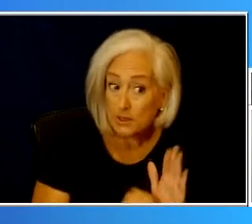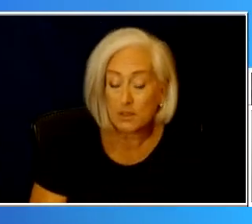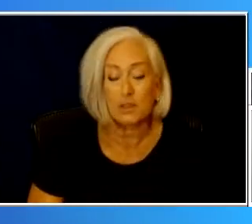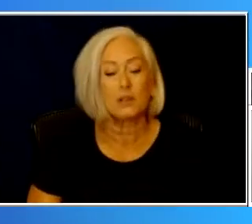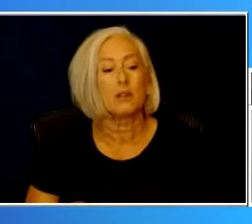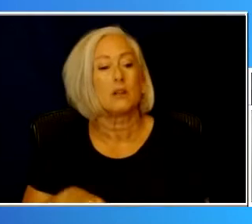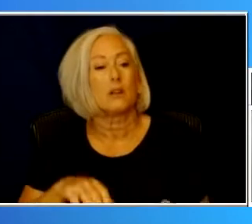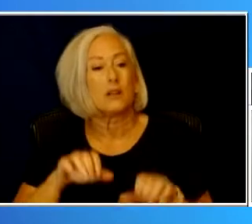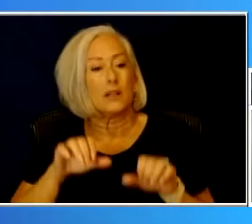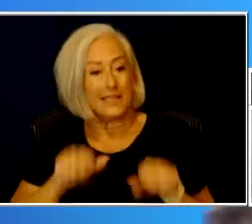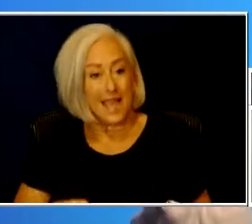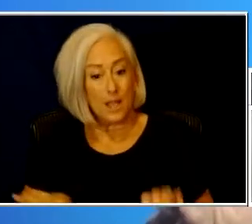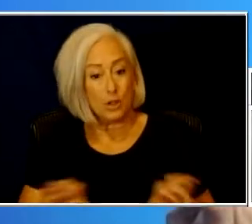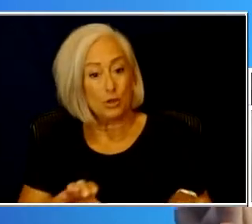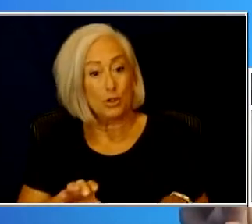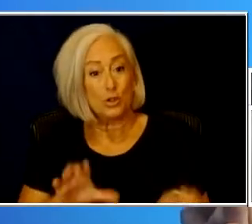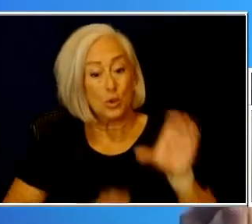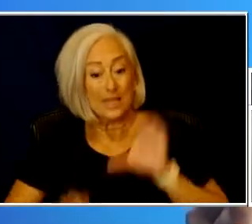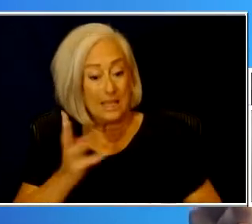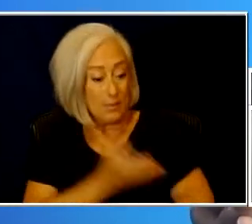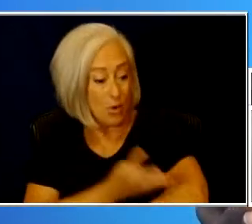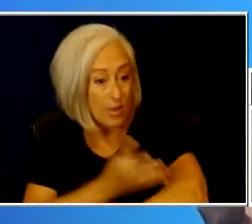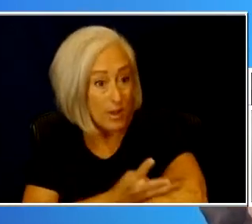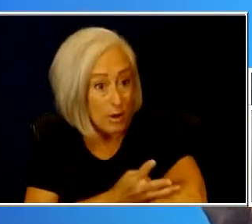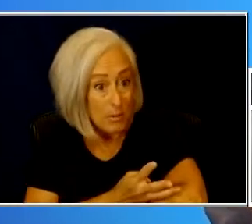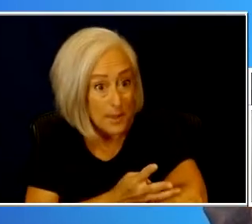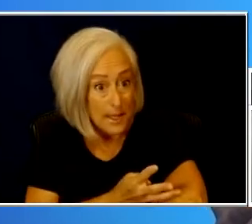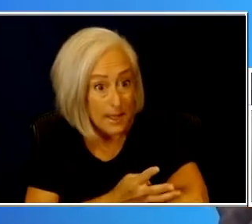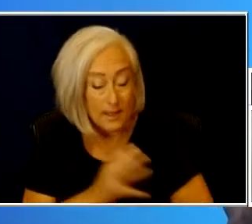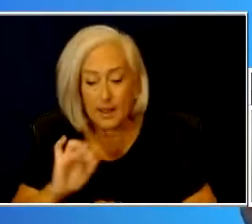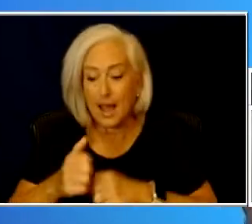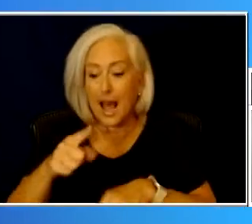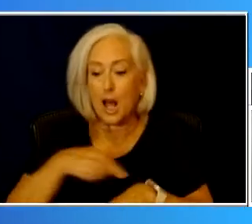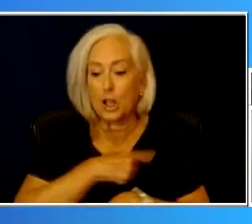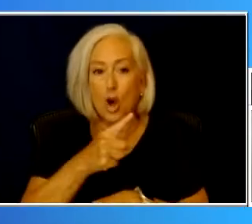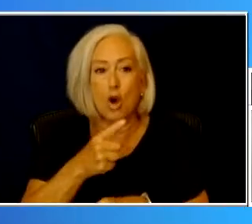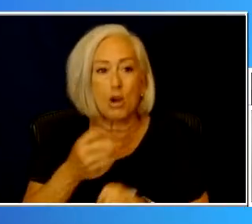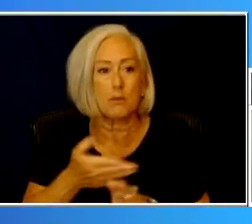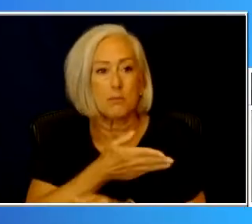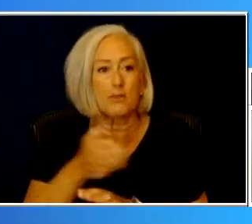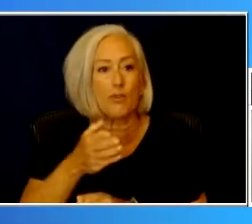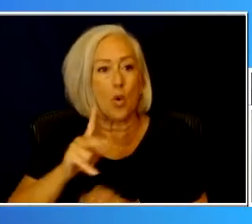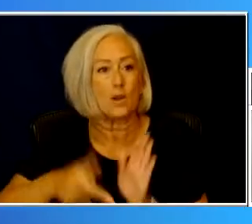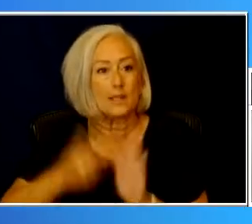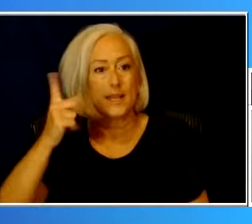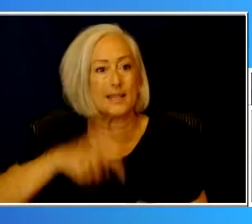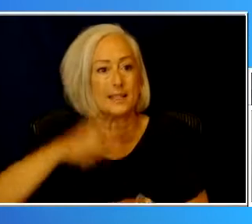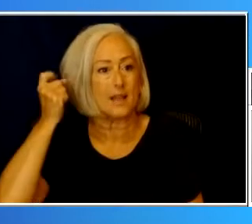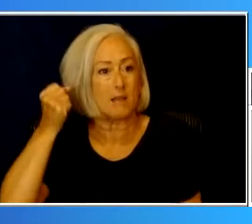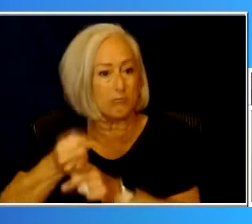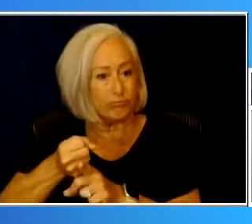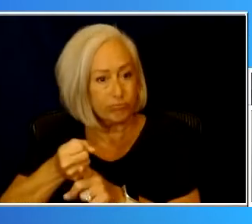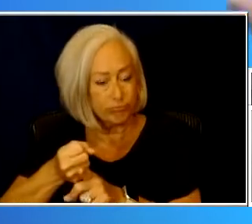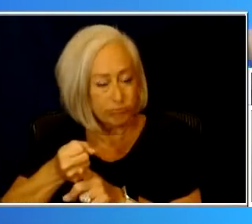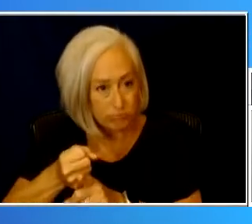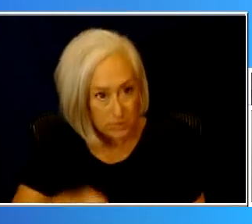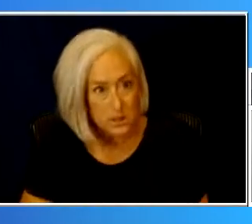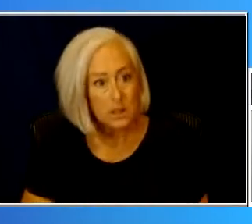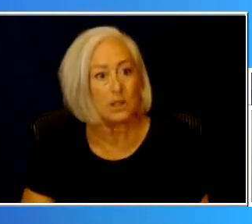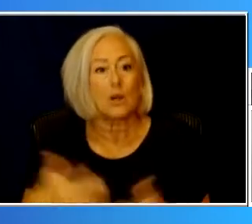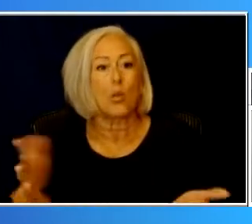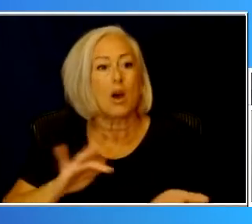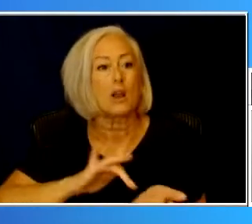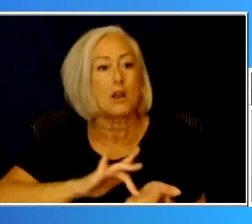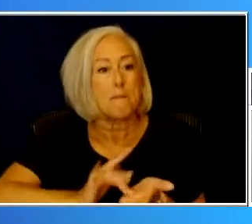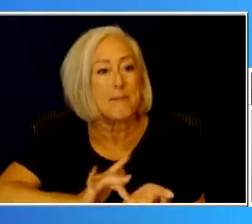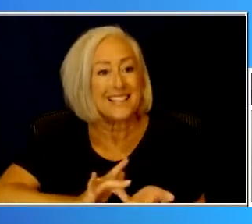chemotherapy, how long until you have a recurrence after chemotherapy, what drugs we're able to give you as